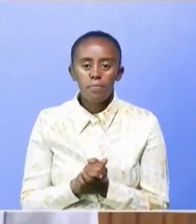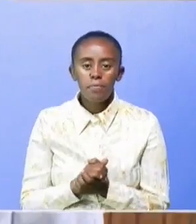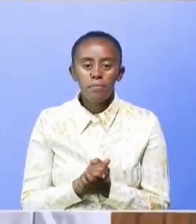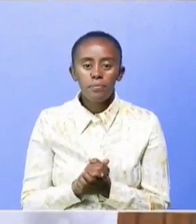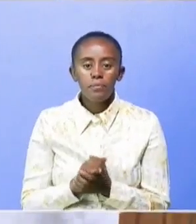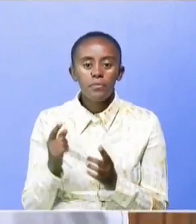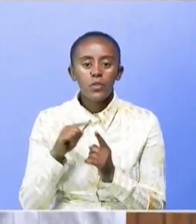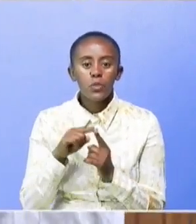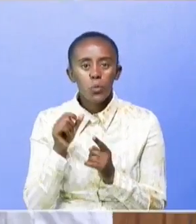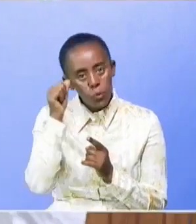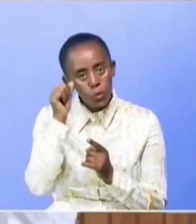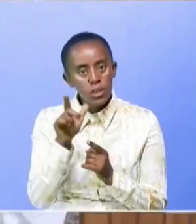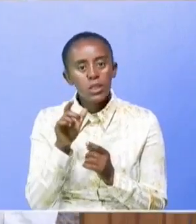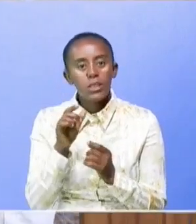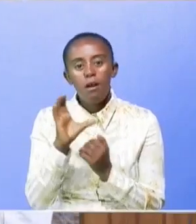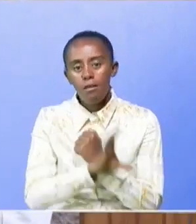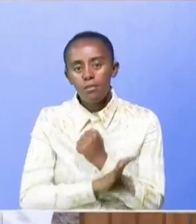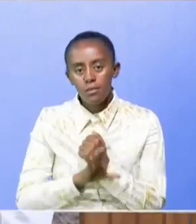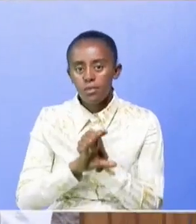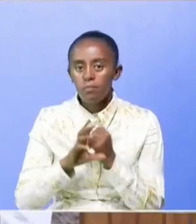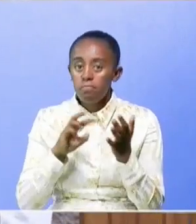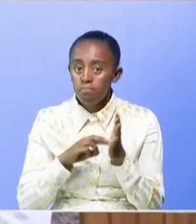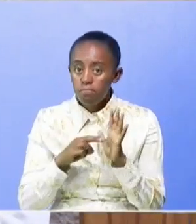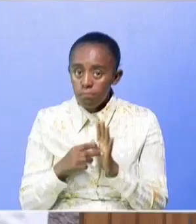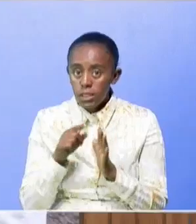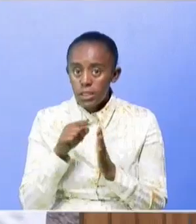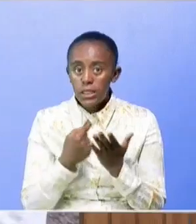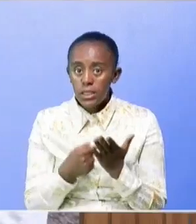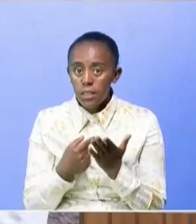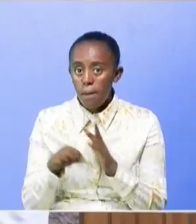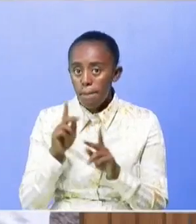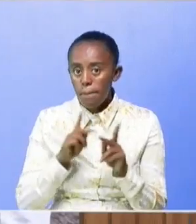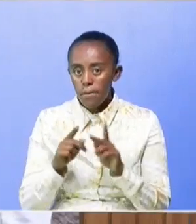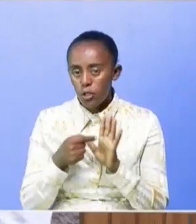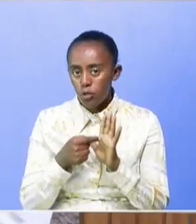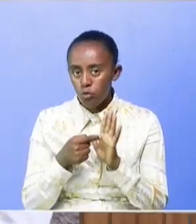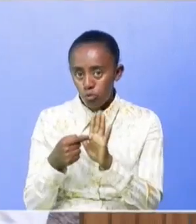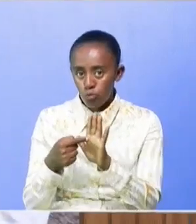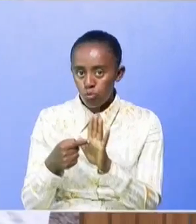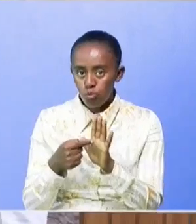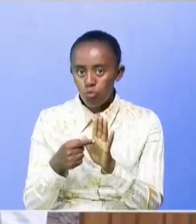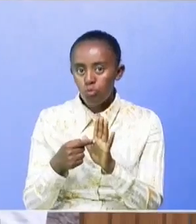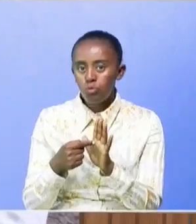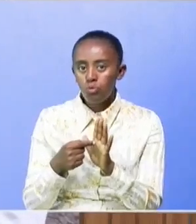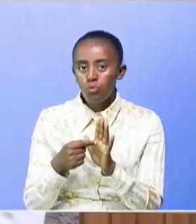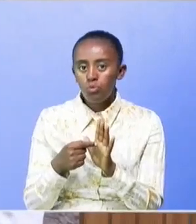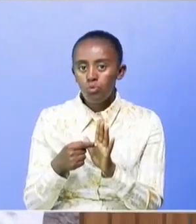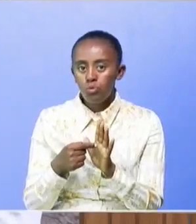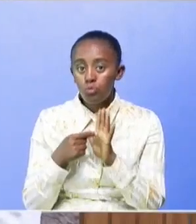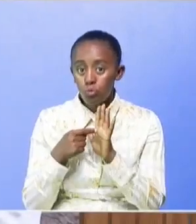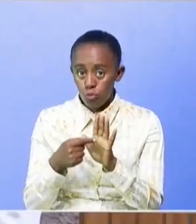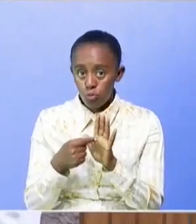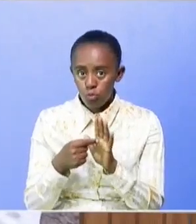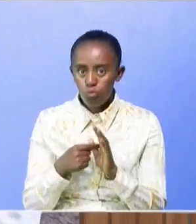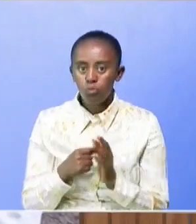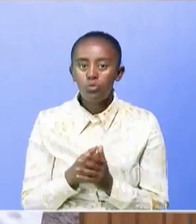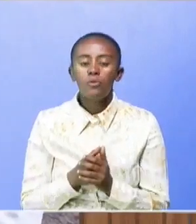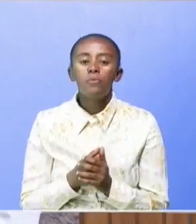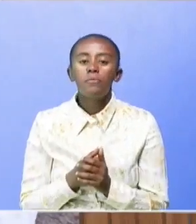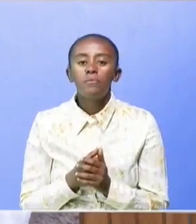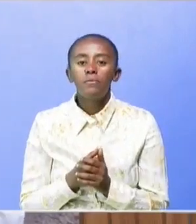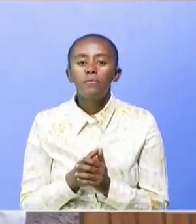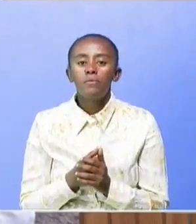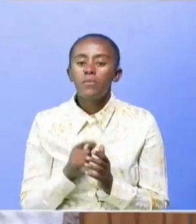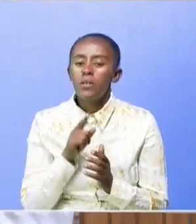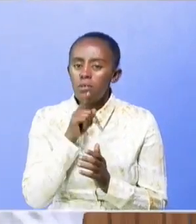Commitment to his country, meaning this person has shown true faith. This person has shown